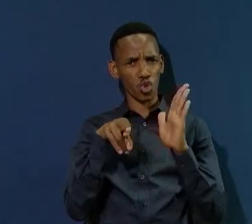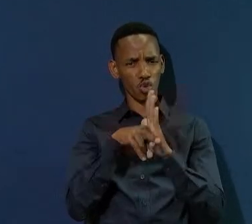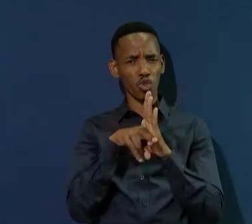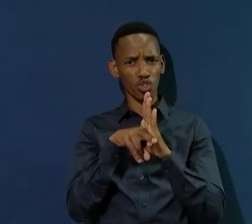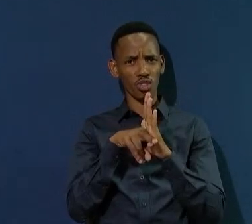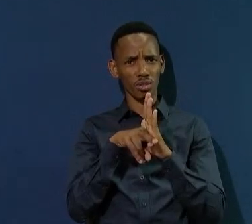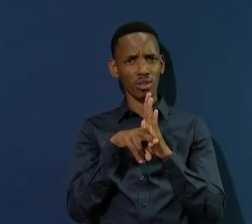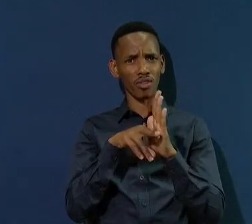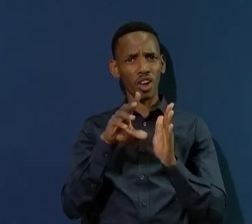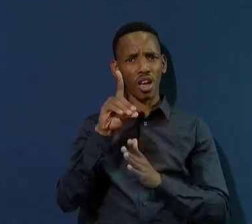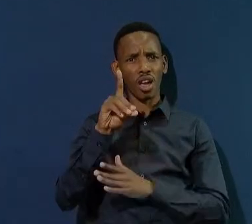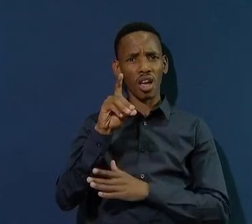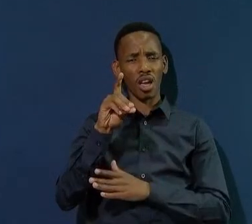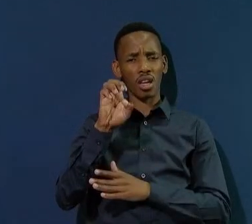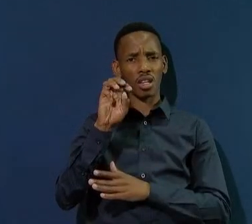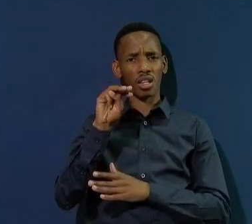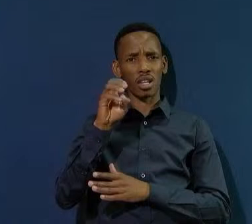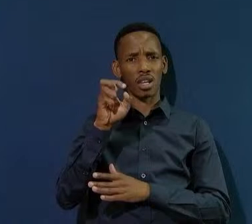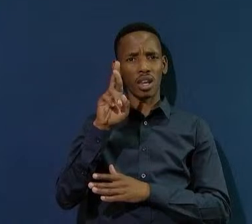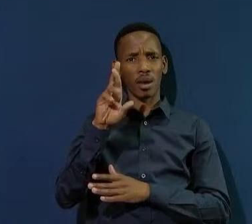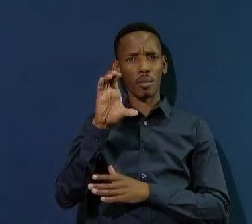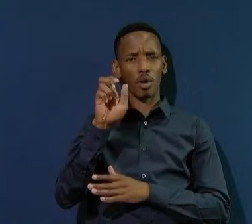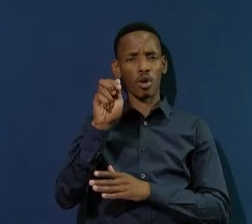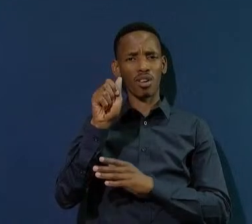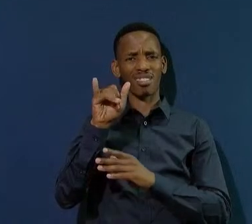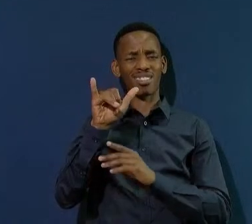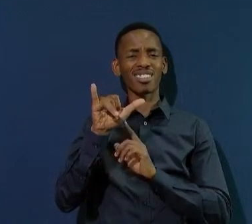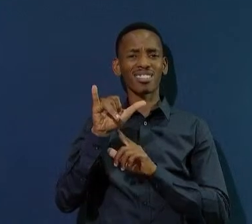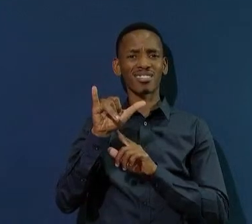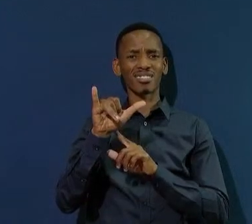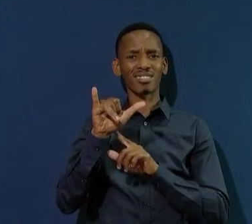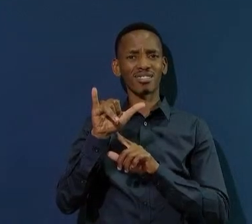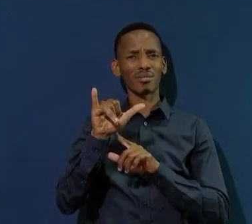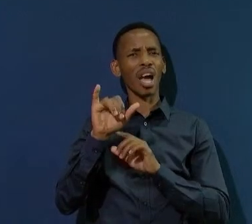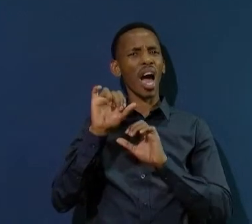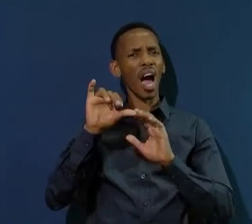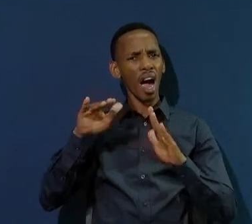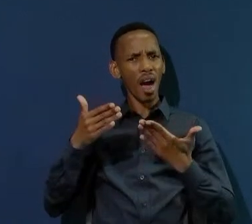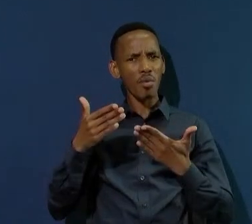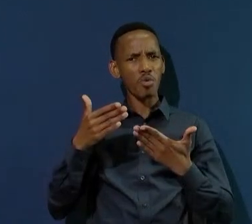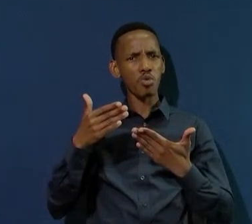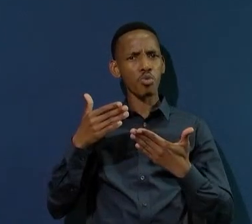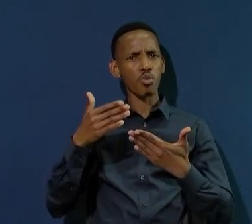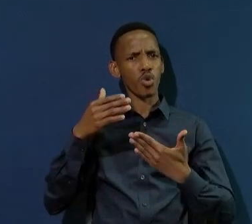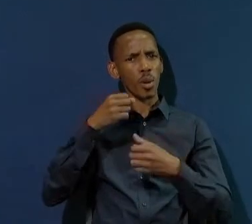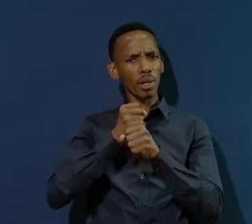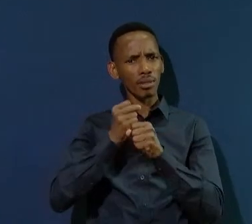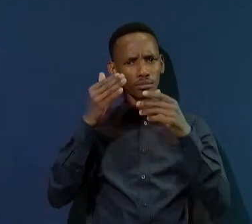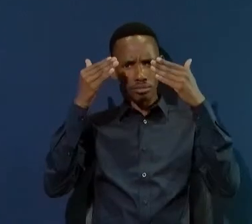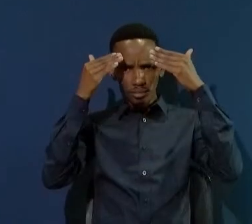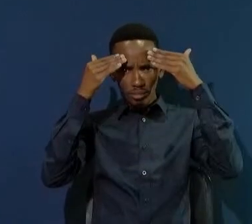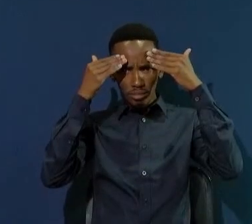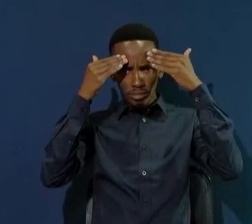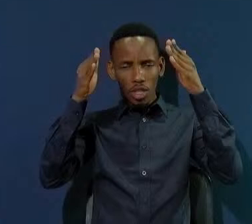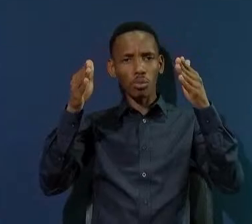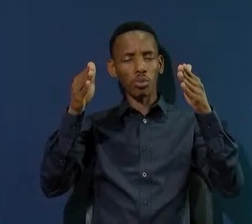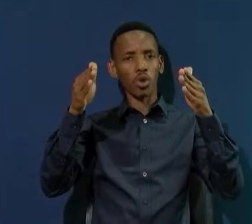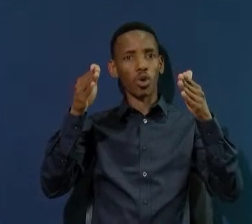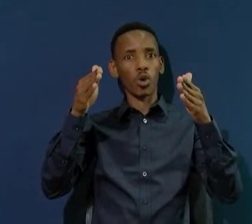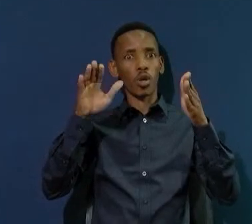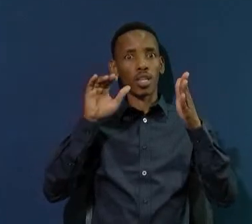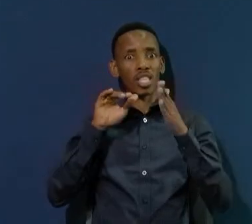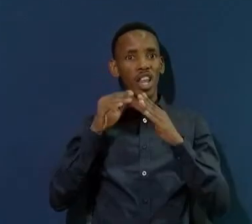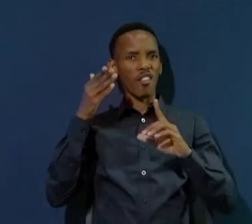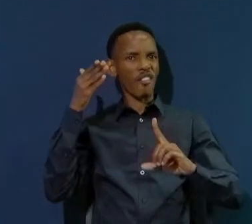of democracy or the democratic space gore go ka e ka enhansiwa jang in terms of what we have going on at the